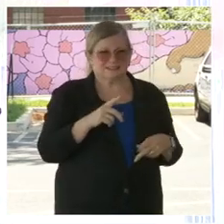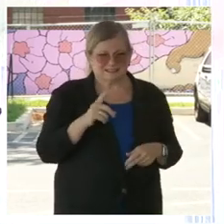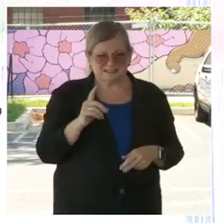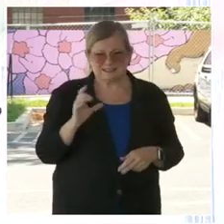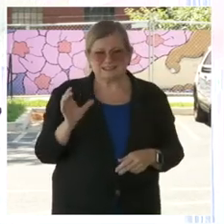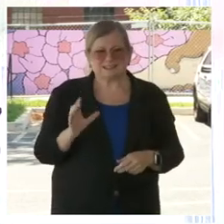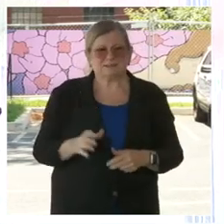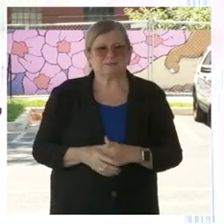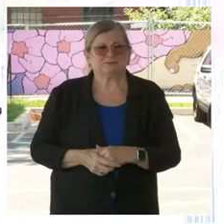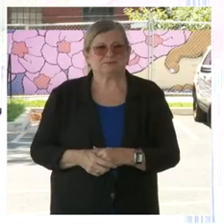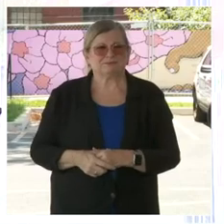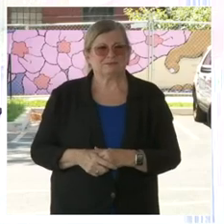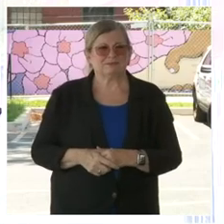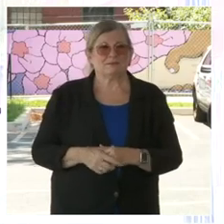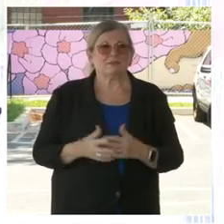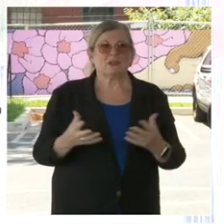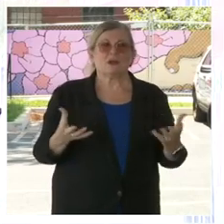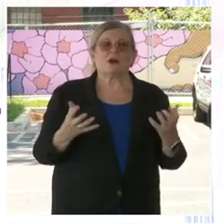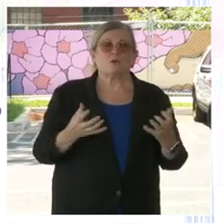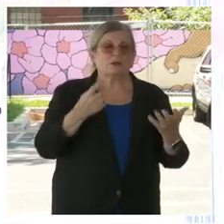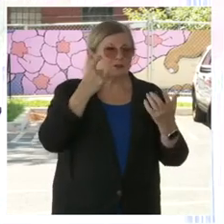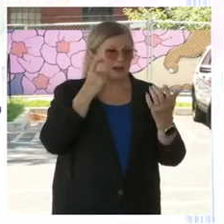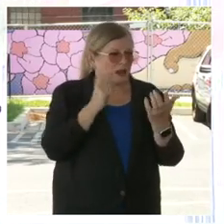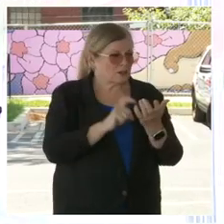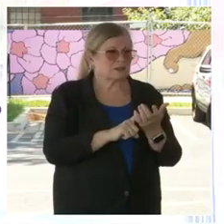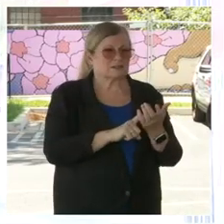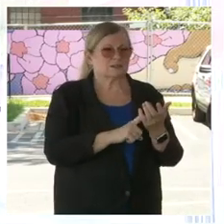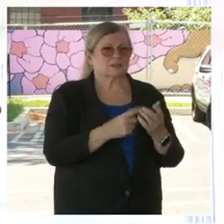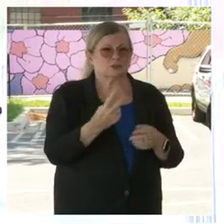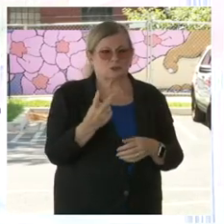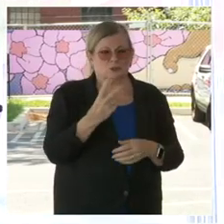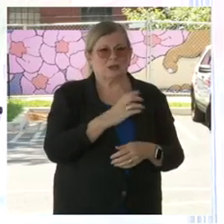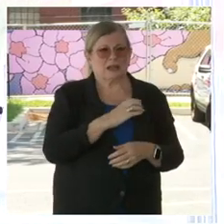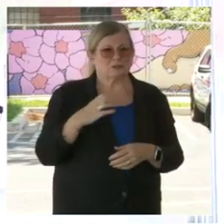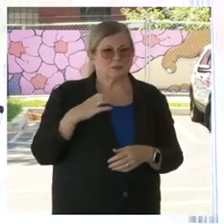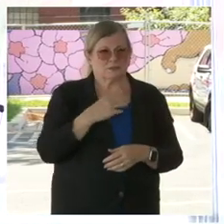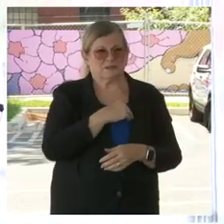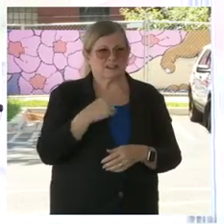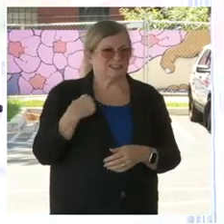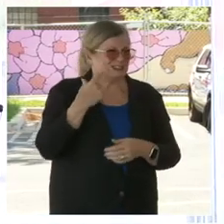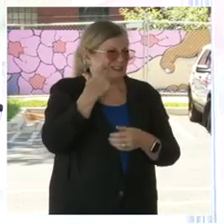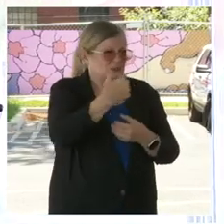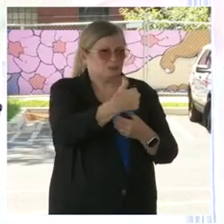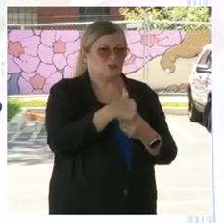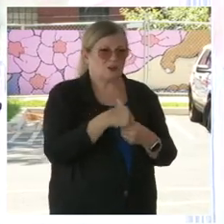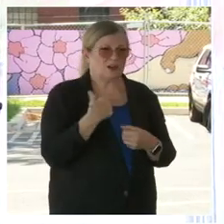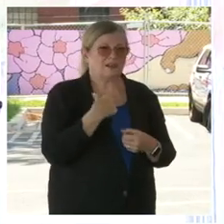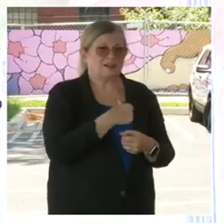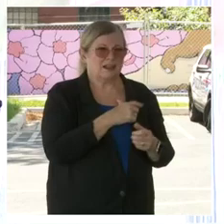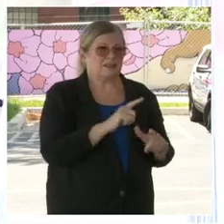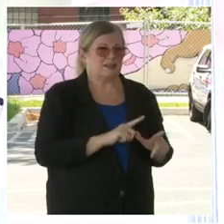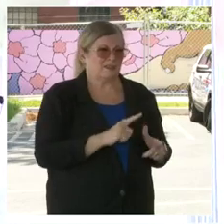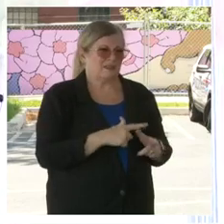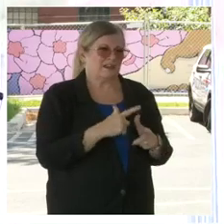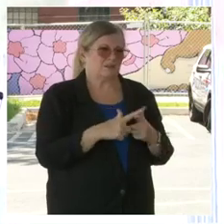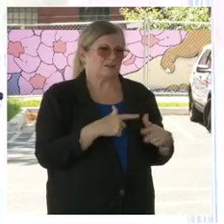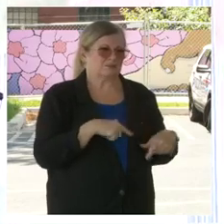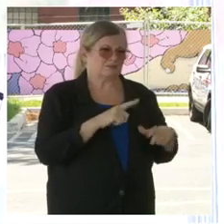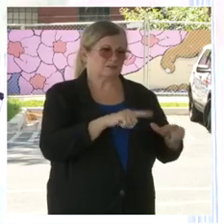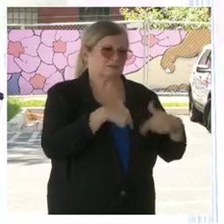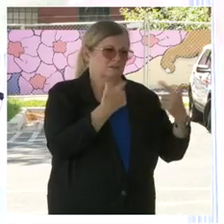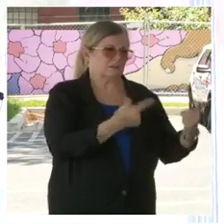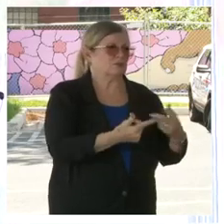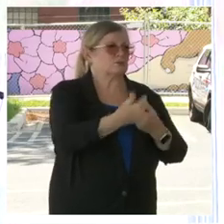just want to acknowledge the two council members who have joined us, and then they will join me on the stage